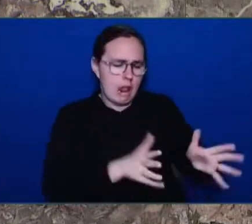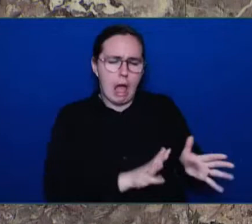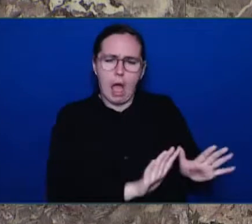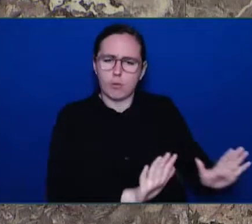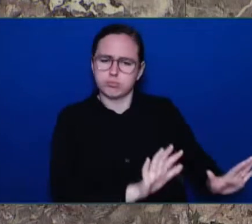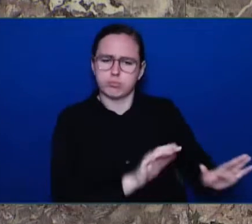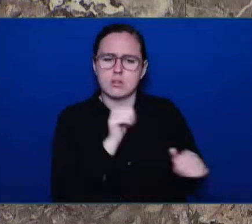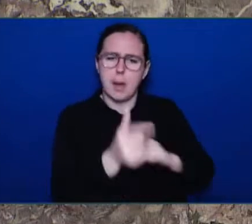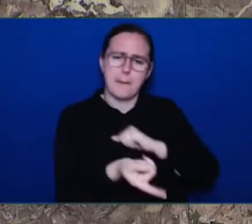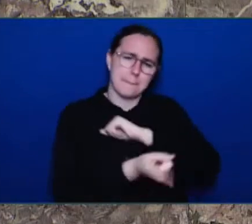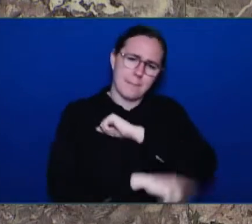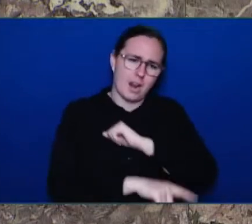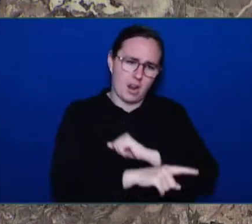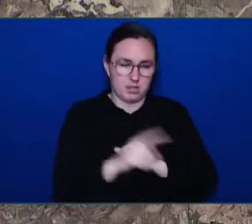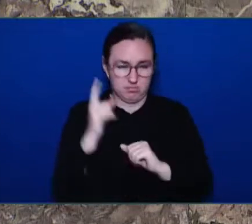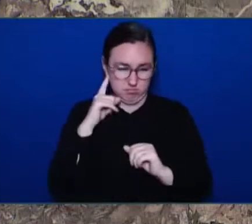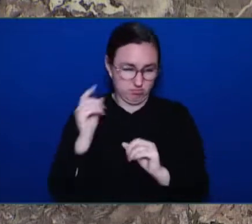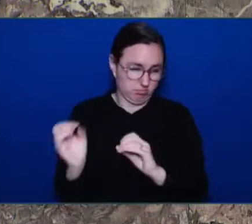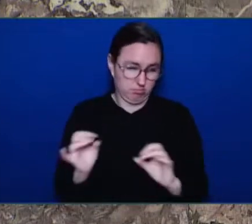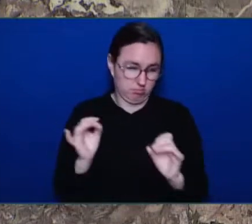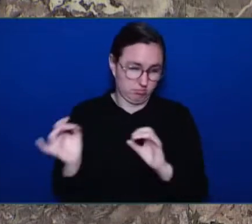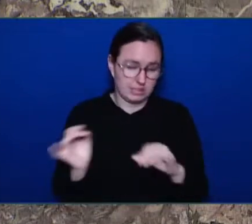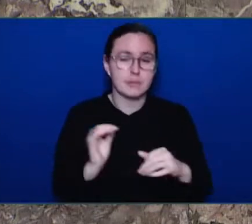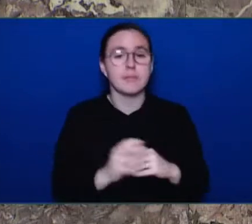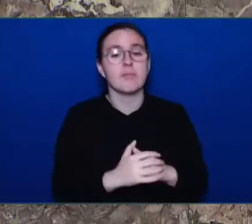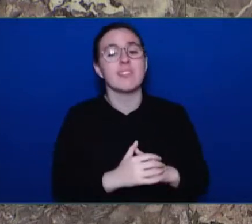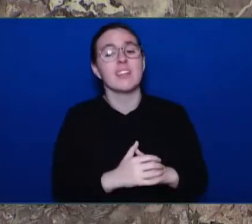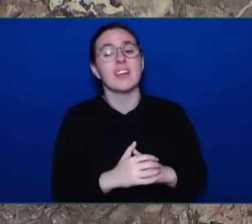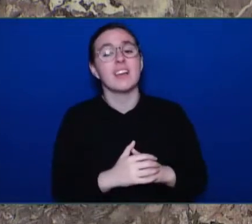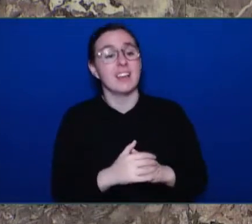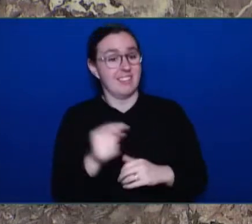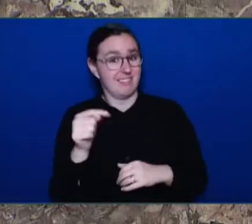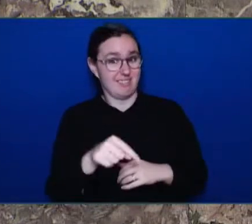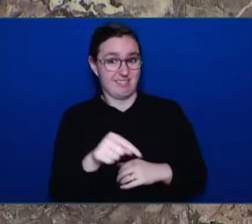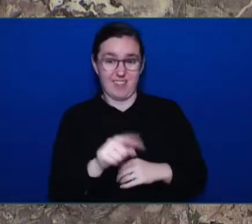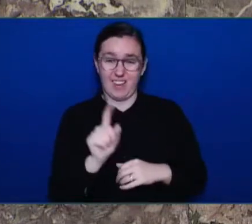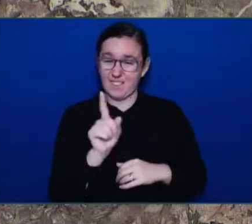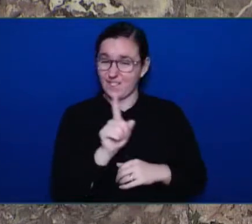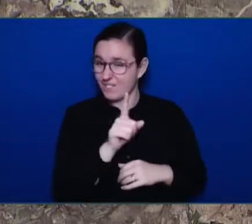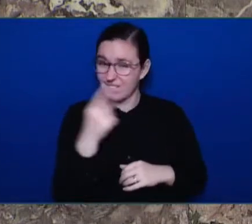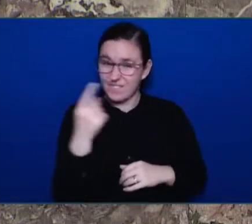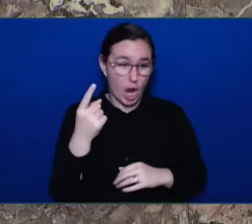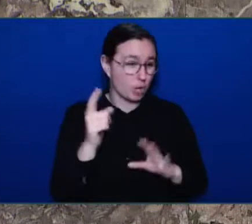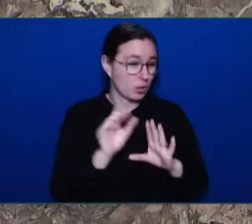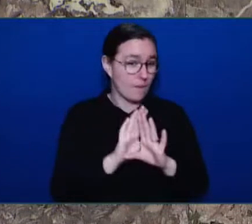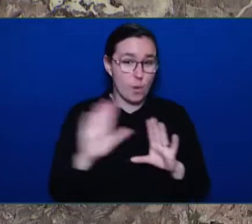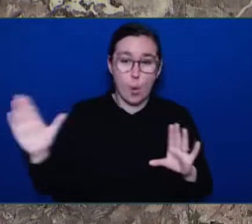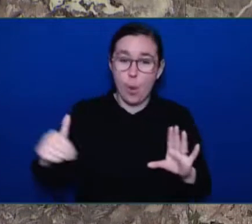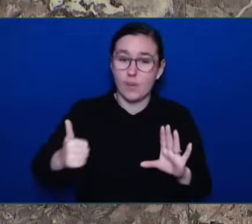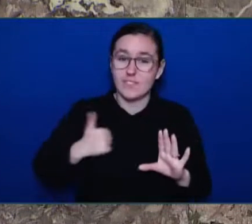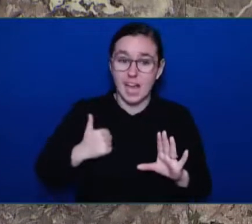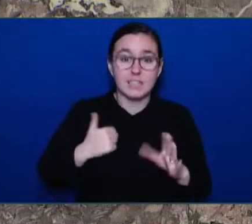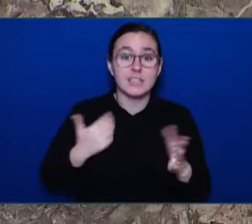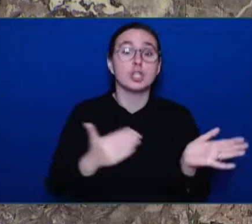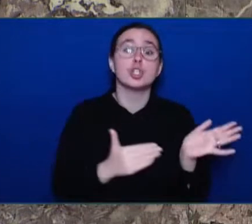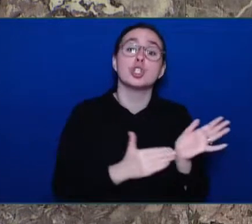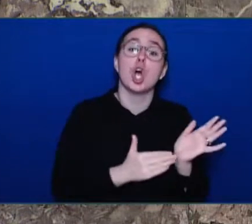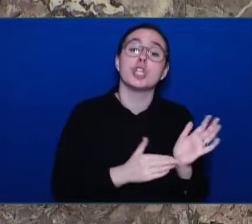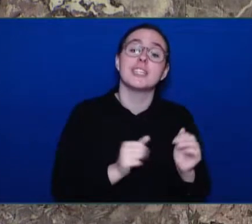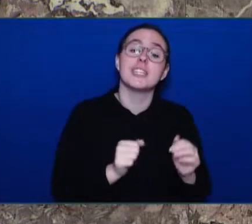first place in Canada where doctors can prescribe safe supply to separate people from the toxic drug